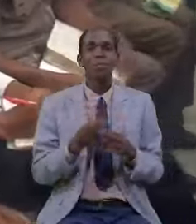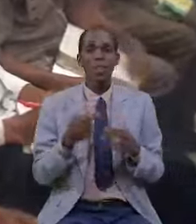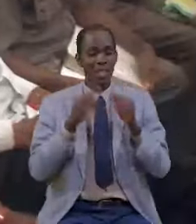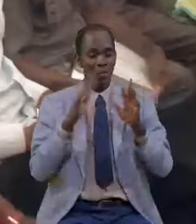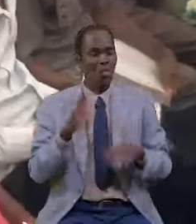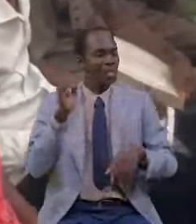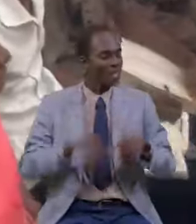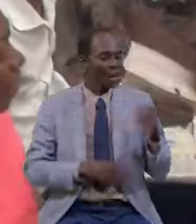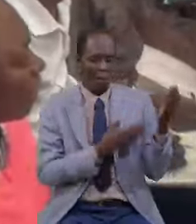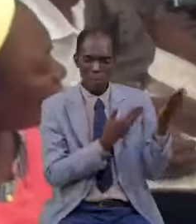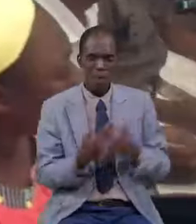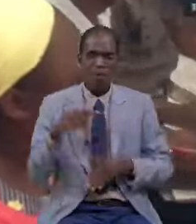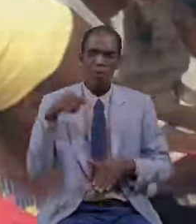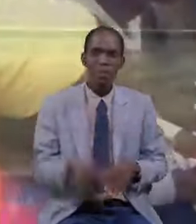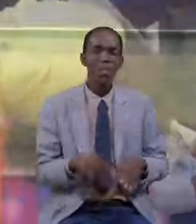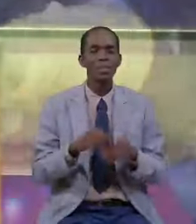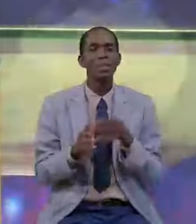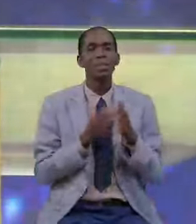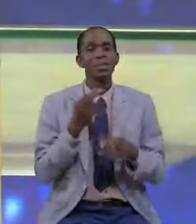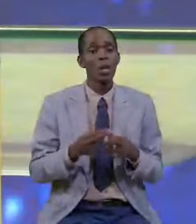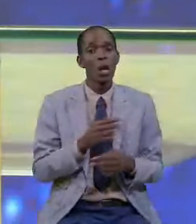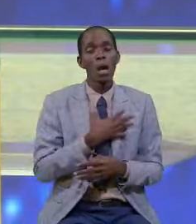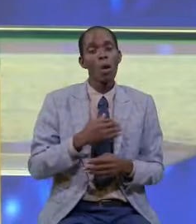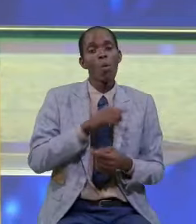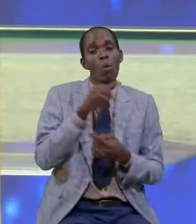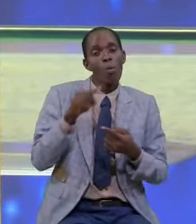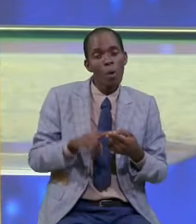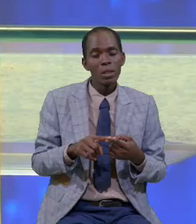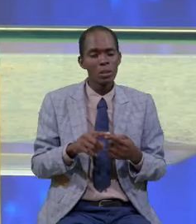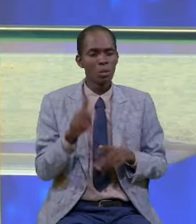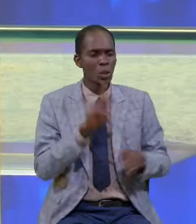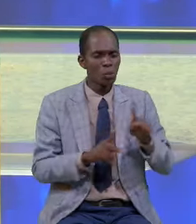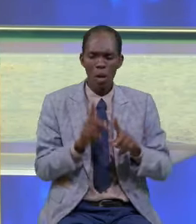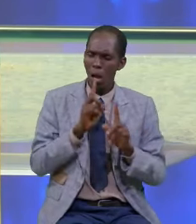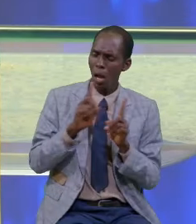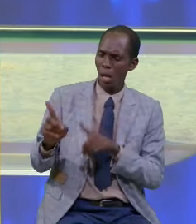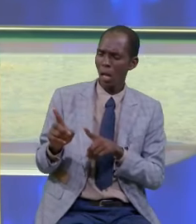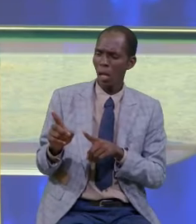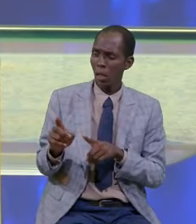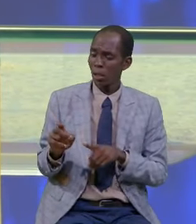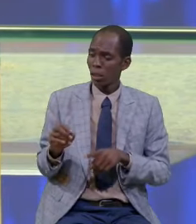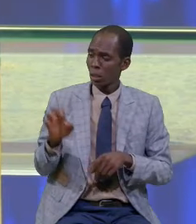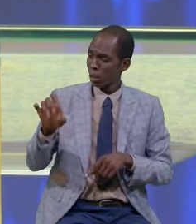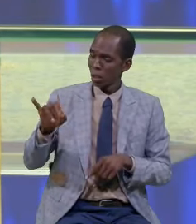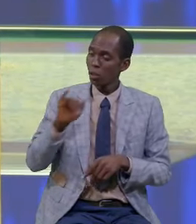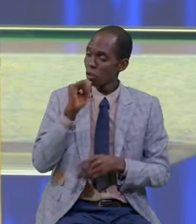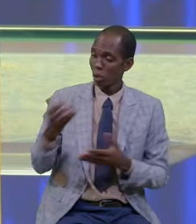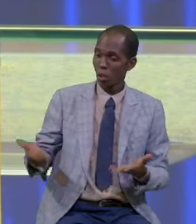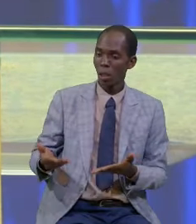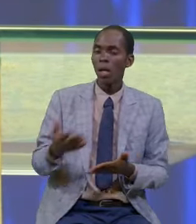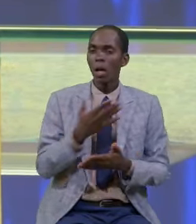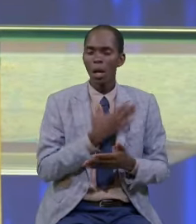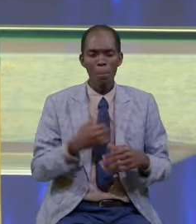you down and when they said de he is not there he took an oath of the kingdom and